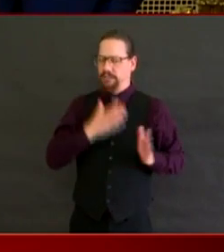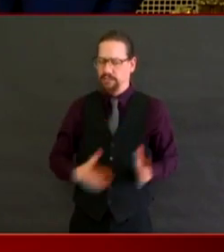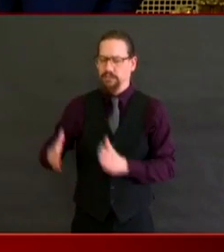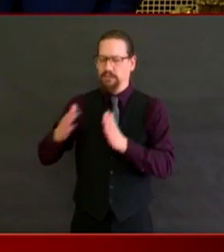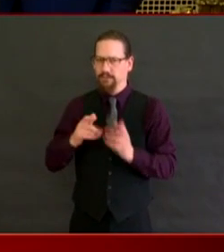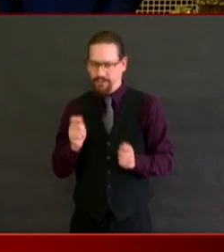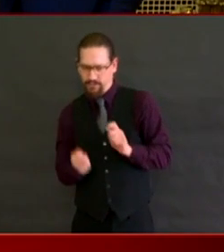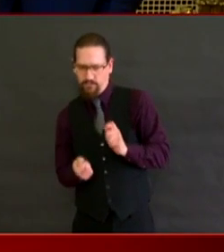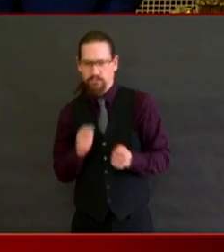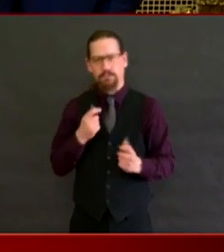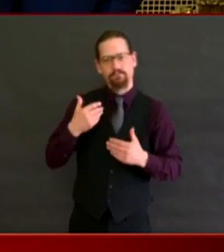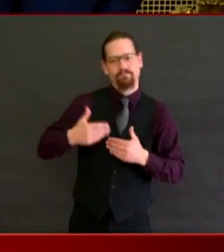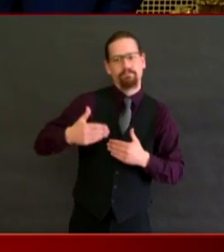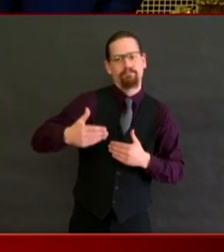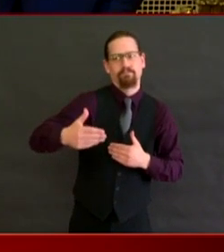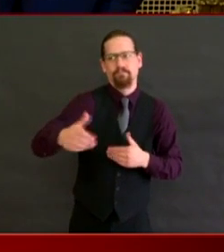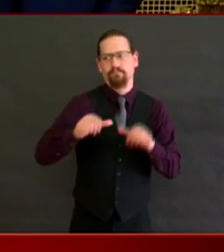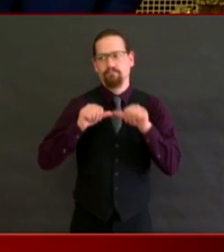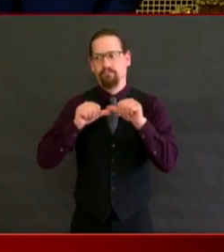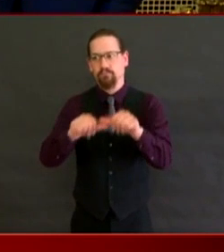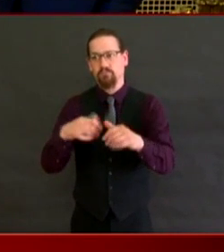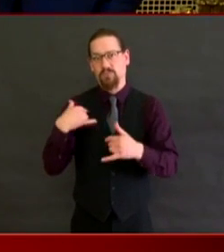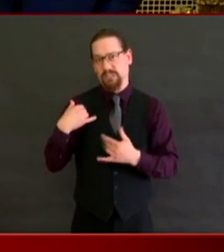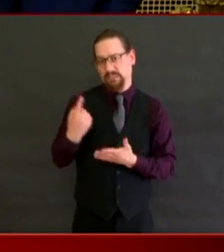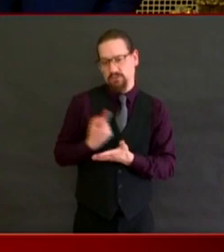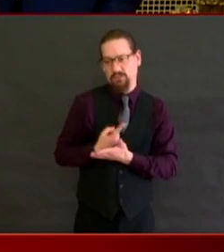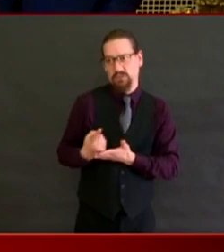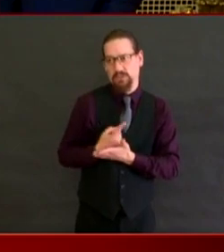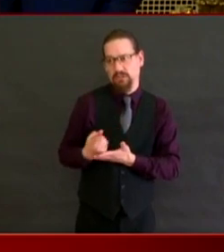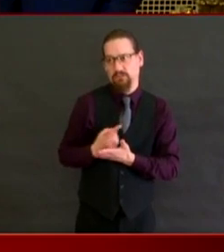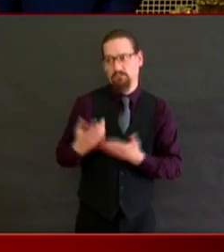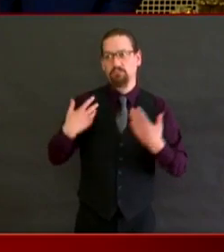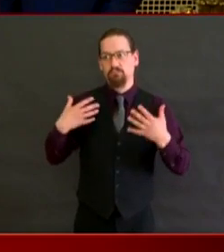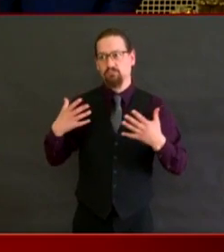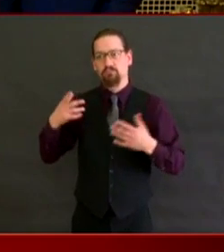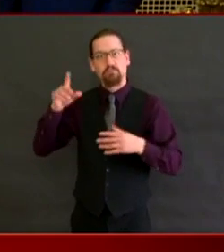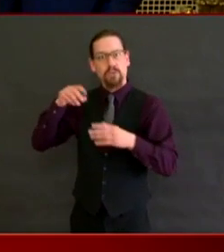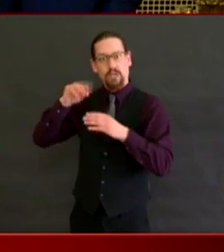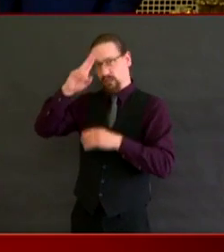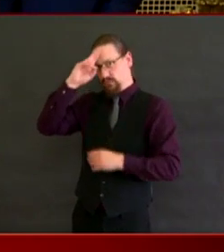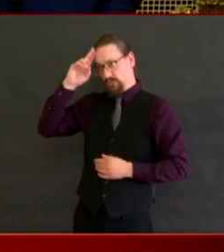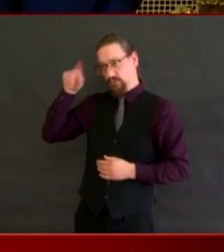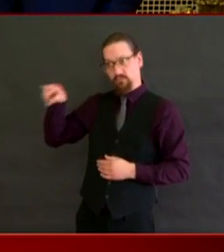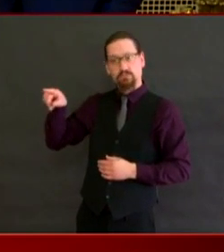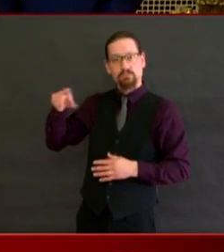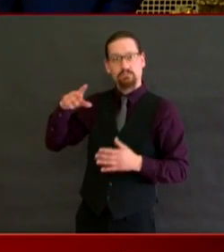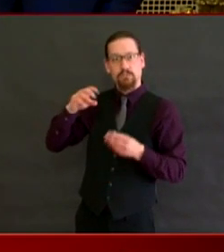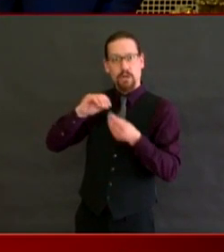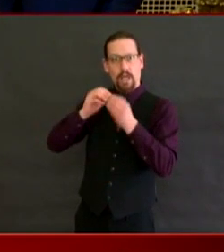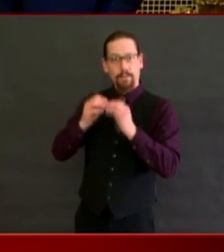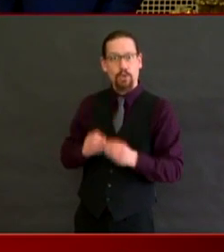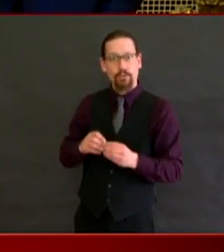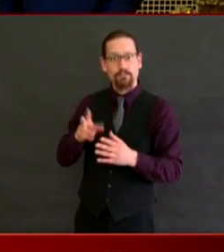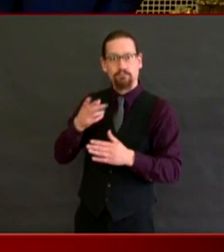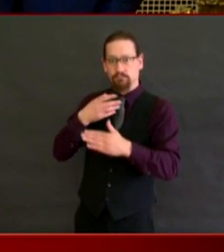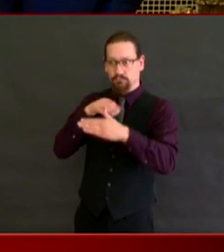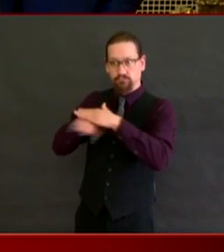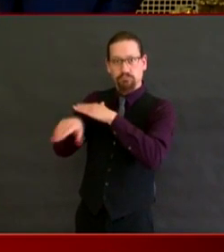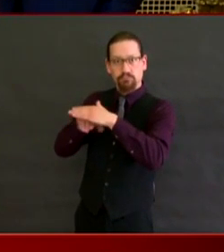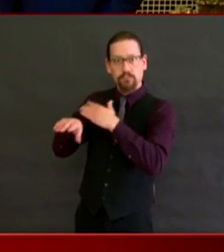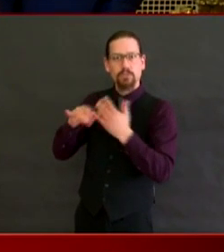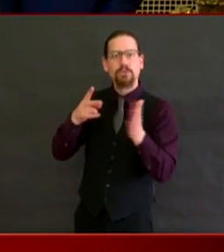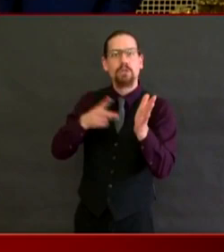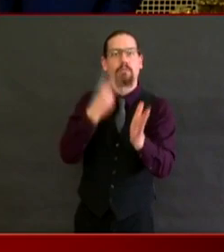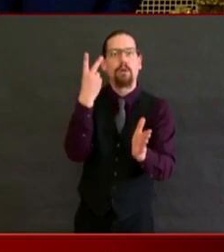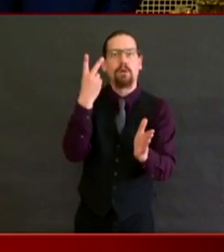the past week, we've more than doubled our rate of hospitalizations. So were that to continue, you